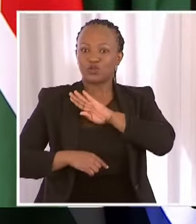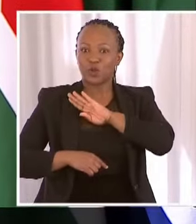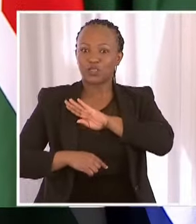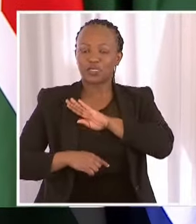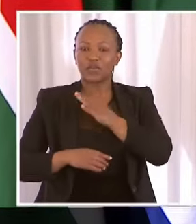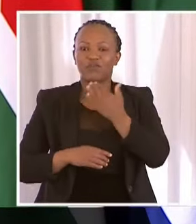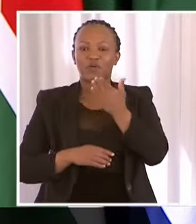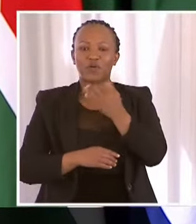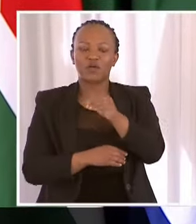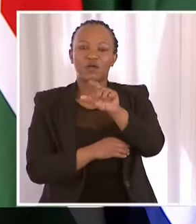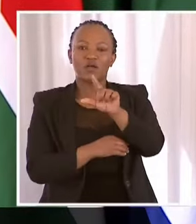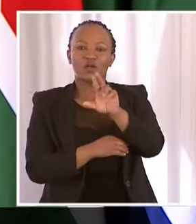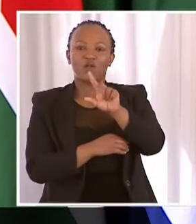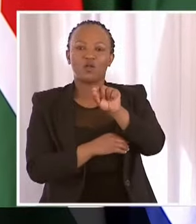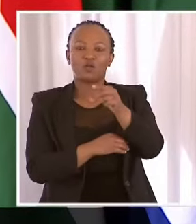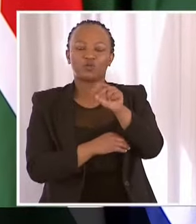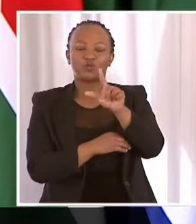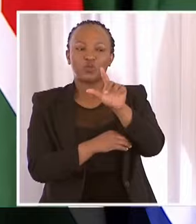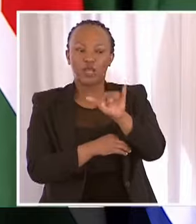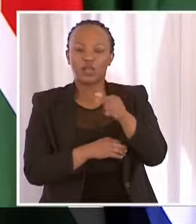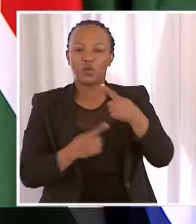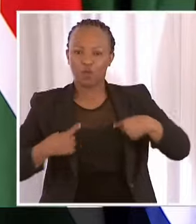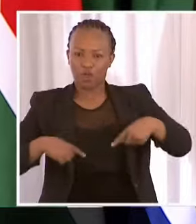Galutuli. That was our song.